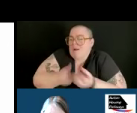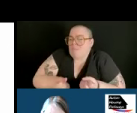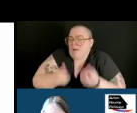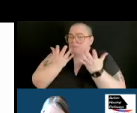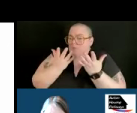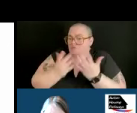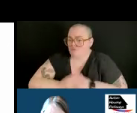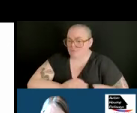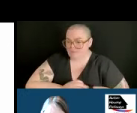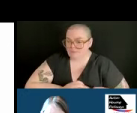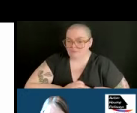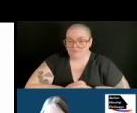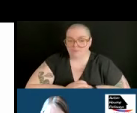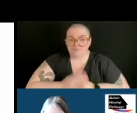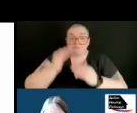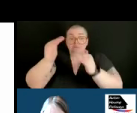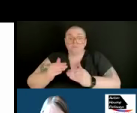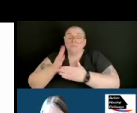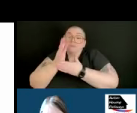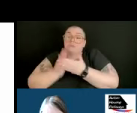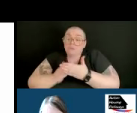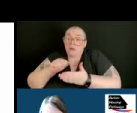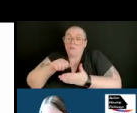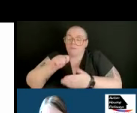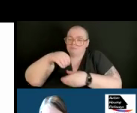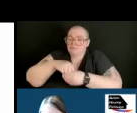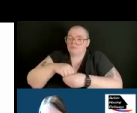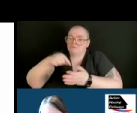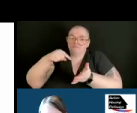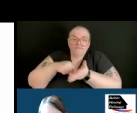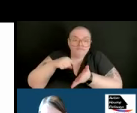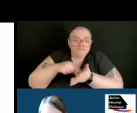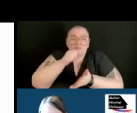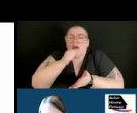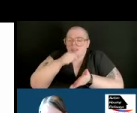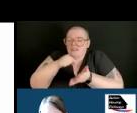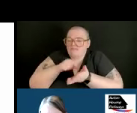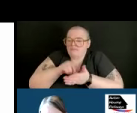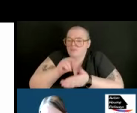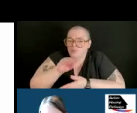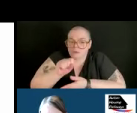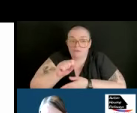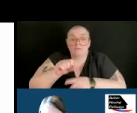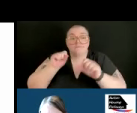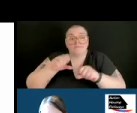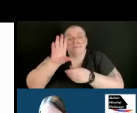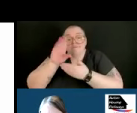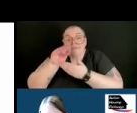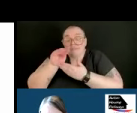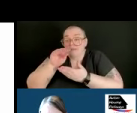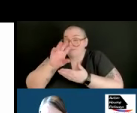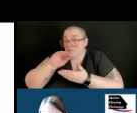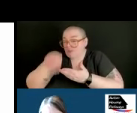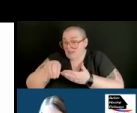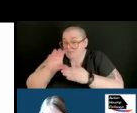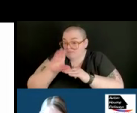Some units in private affordable housing are sometimes set aside for people with incomes at or below 50% and for people at or